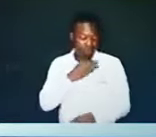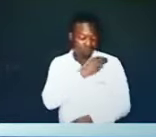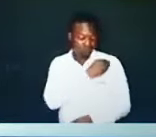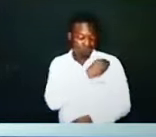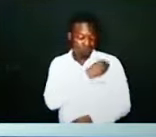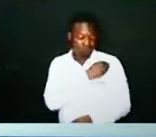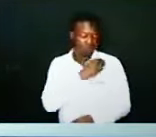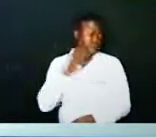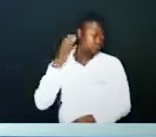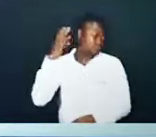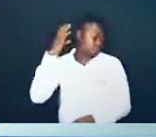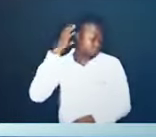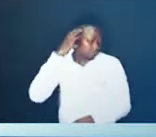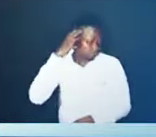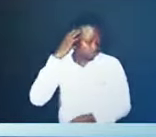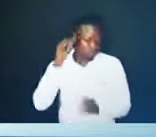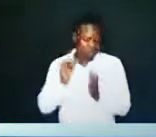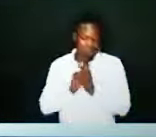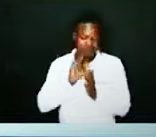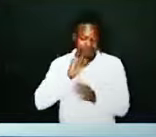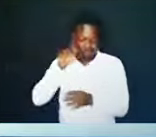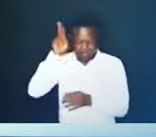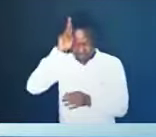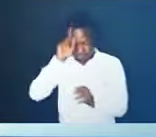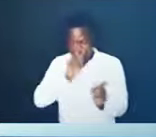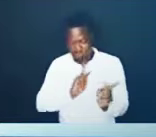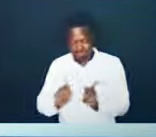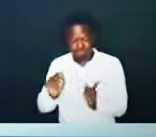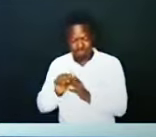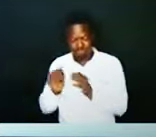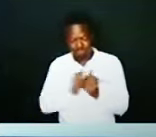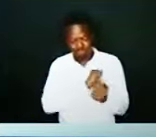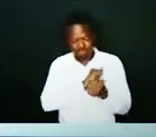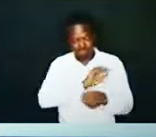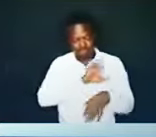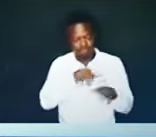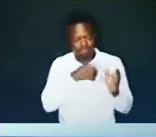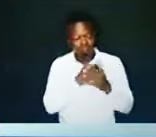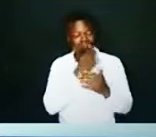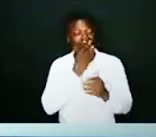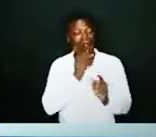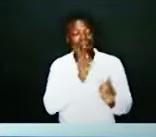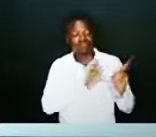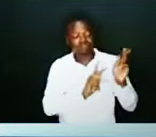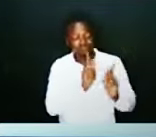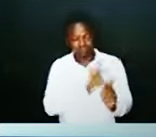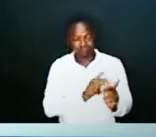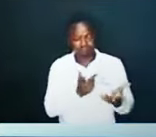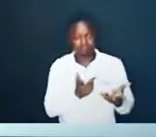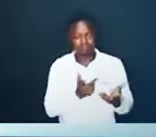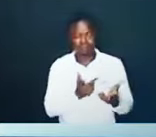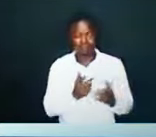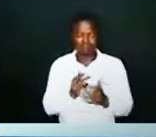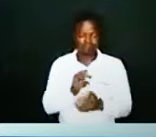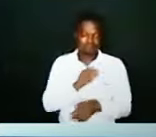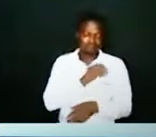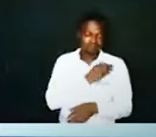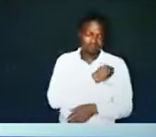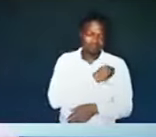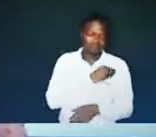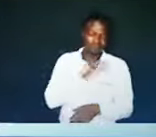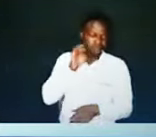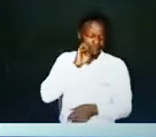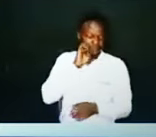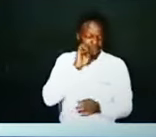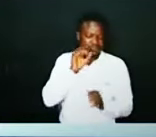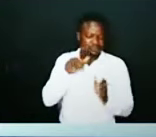to Esther, let's look at how they decided to fight this battle. And to brass asem you do Mordecai asumwe koko do Esther asum no momu